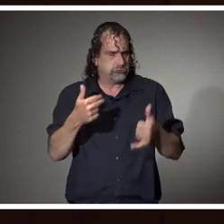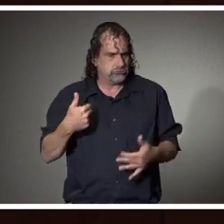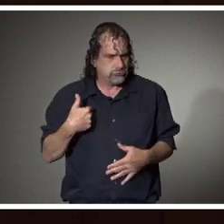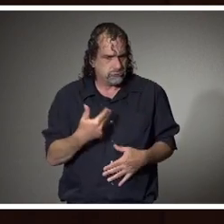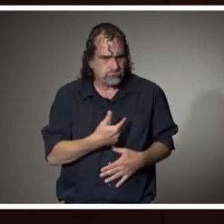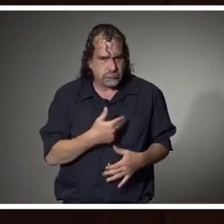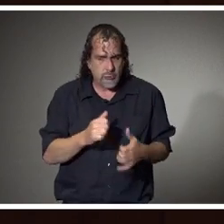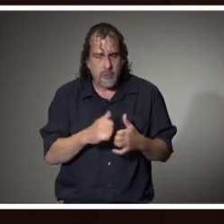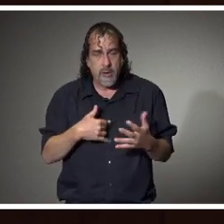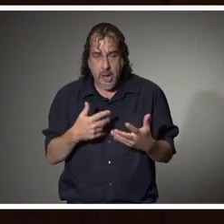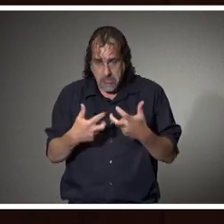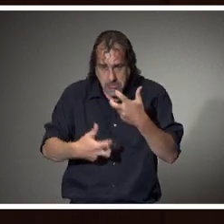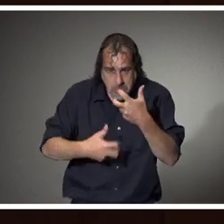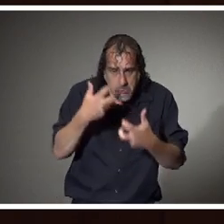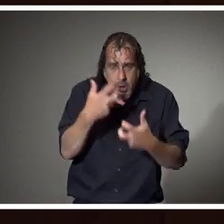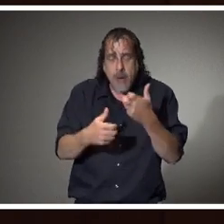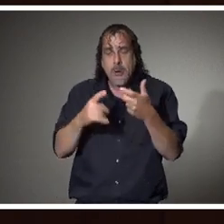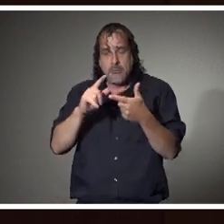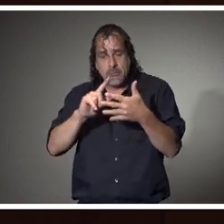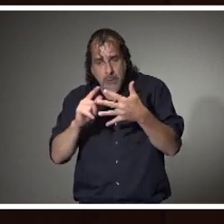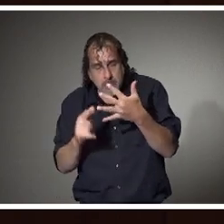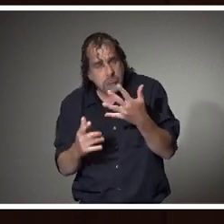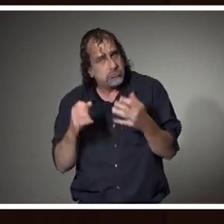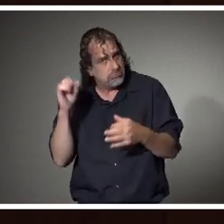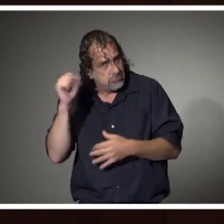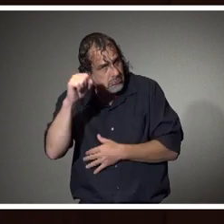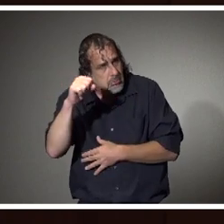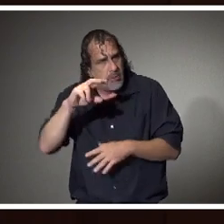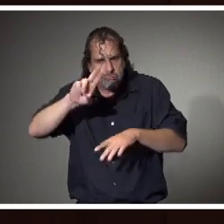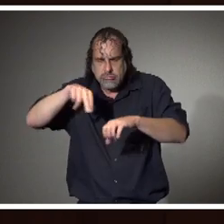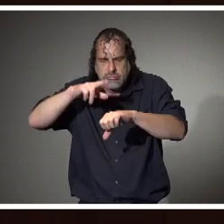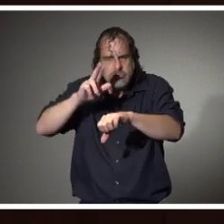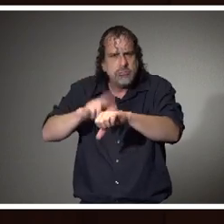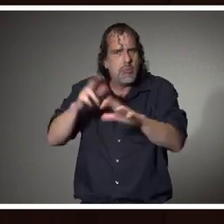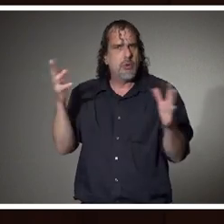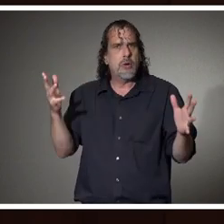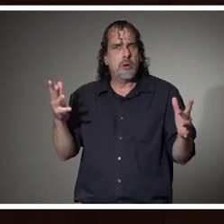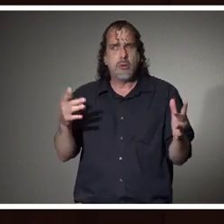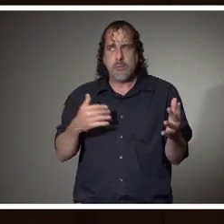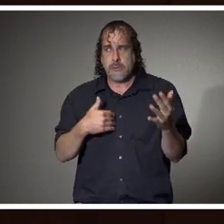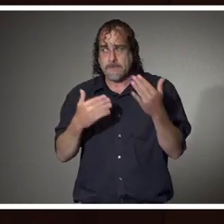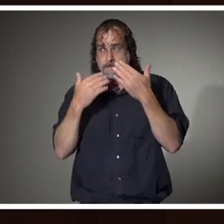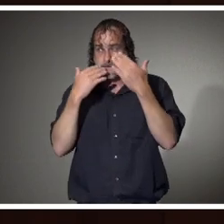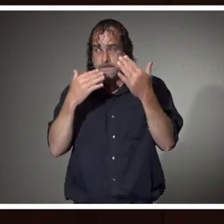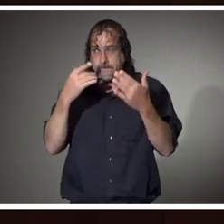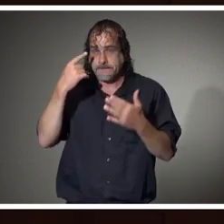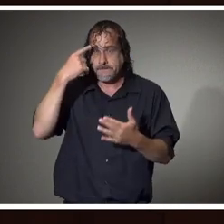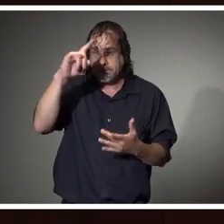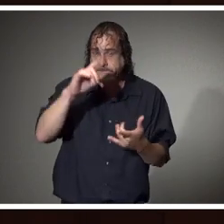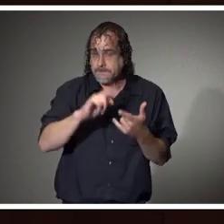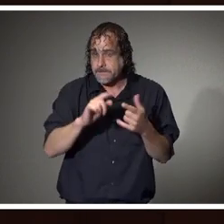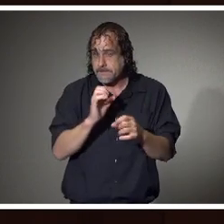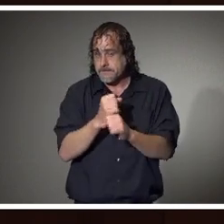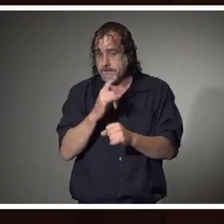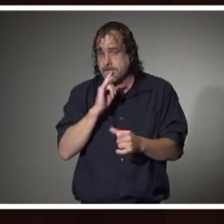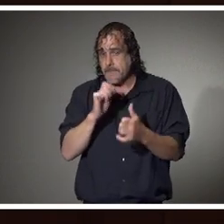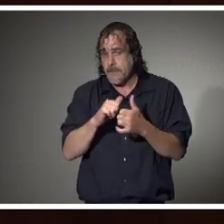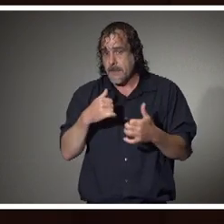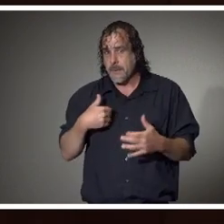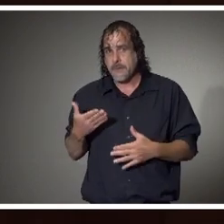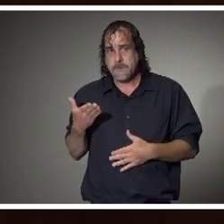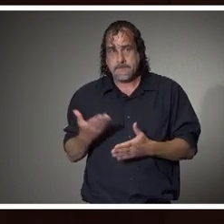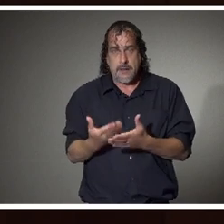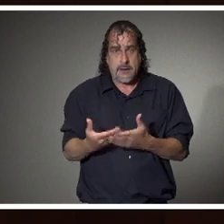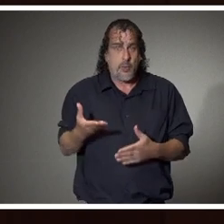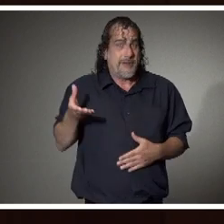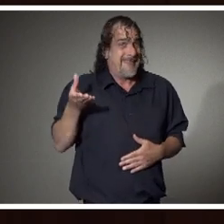have hiccups, we've had errors, we've had things, and thank you for making sure that it was there. It's